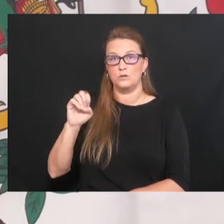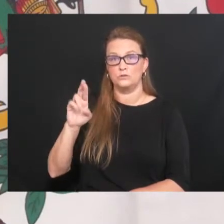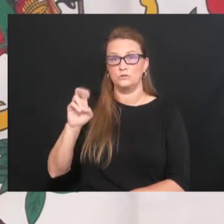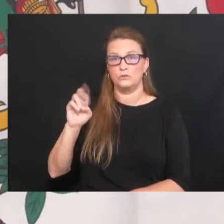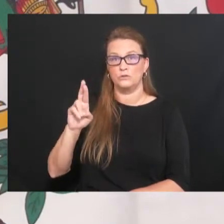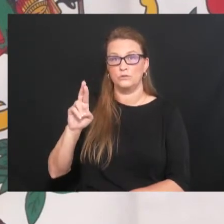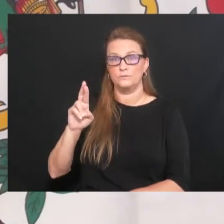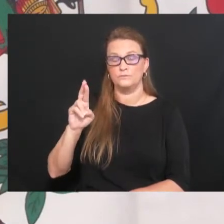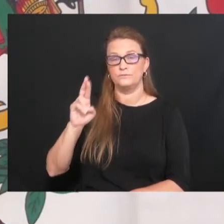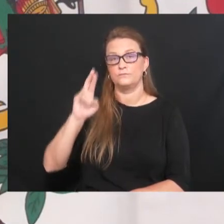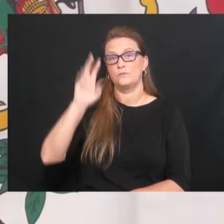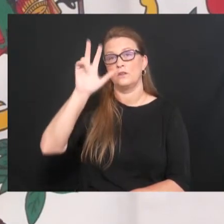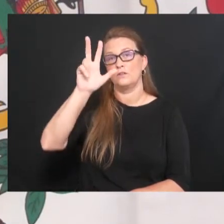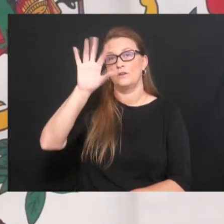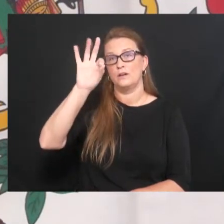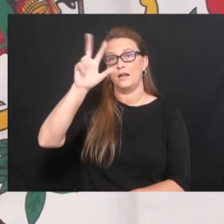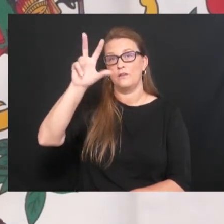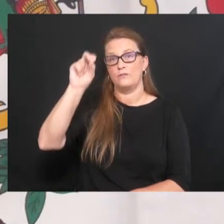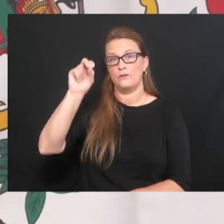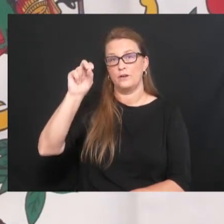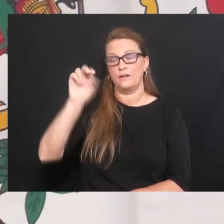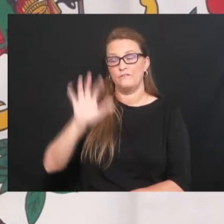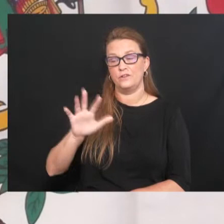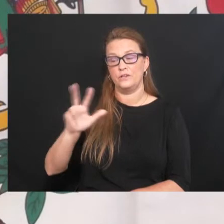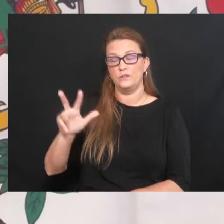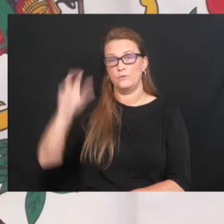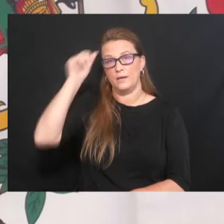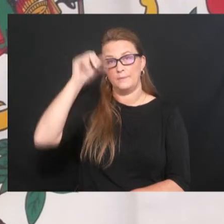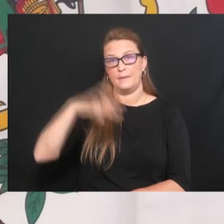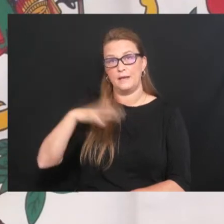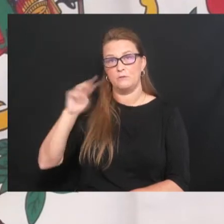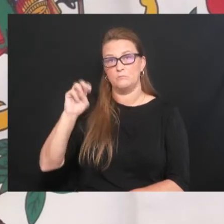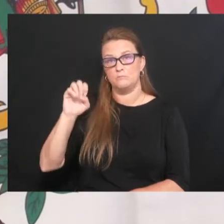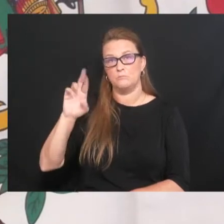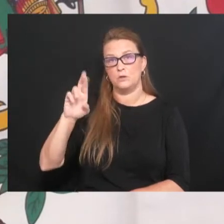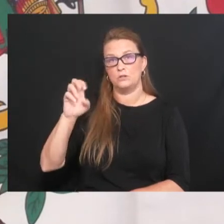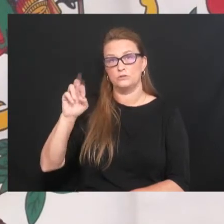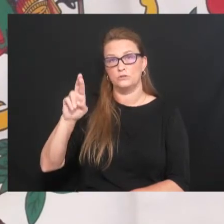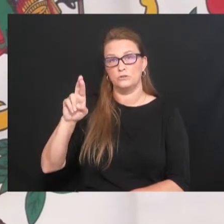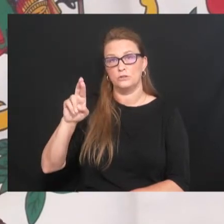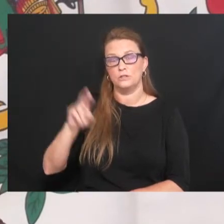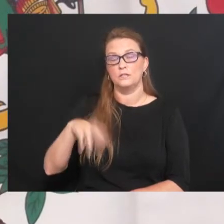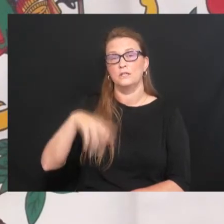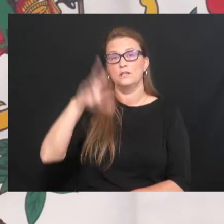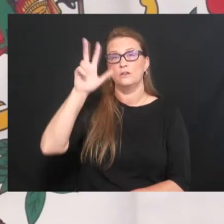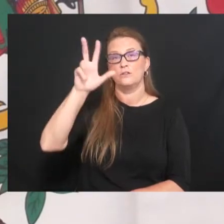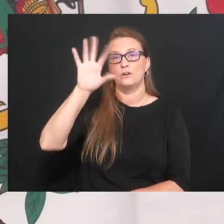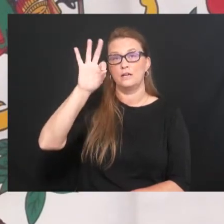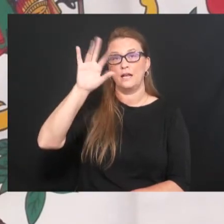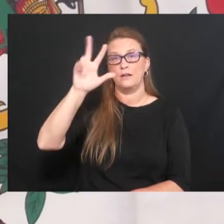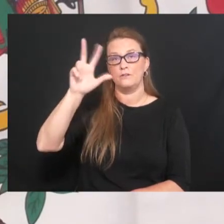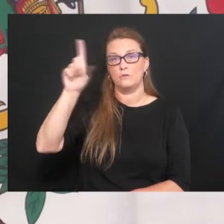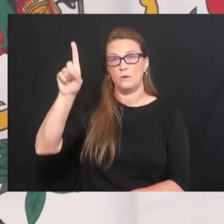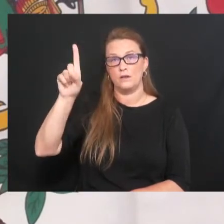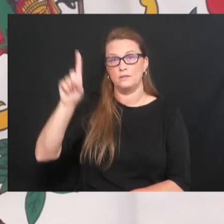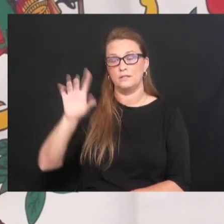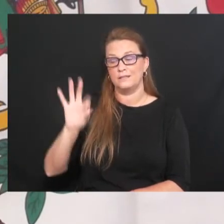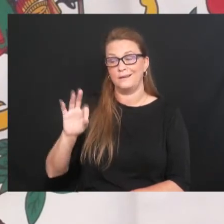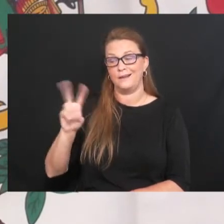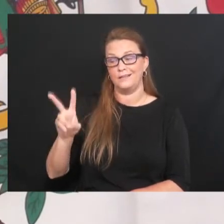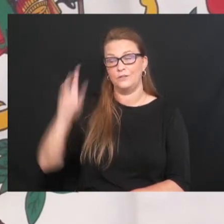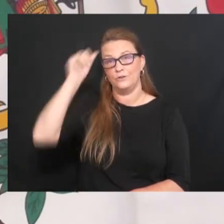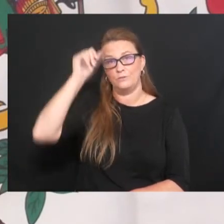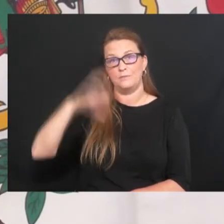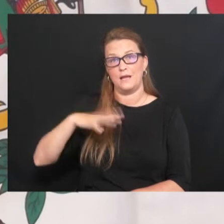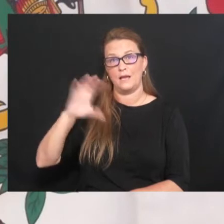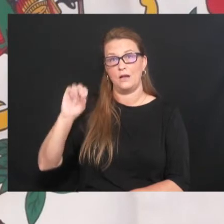The 3,930th death, a 53-year-old male from Mercer County. The 3,931st death, a 92-year-old male